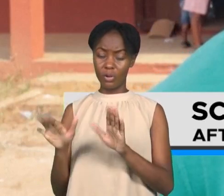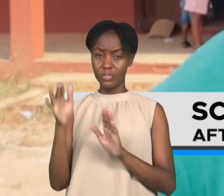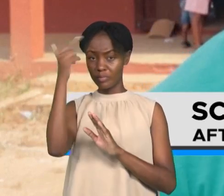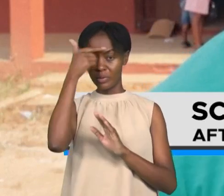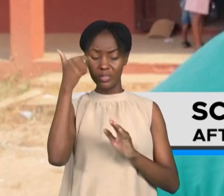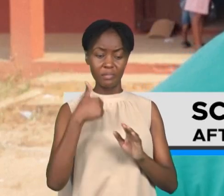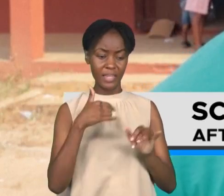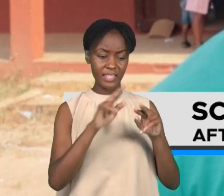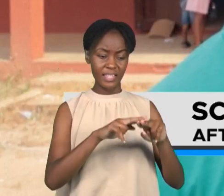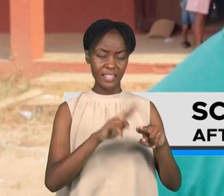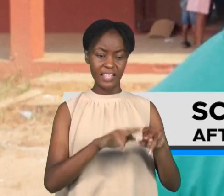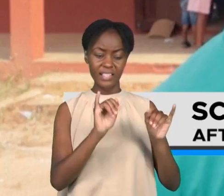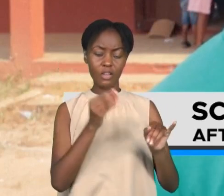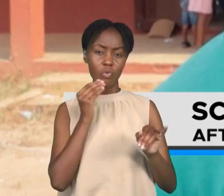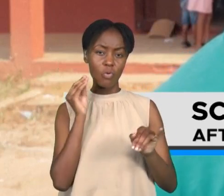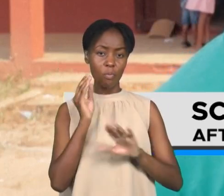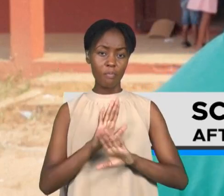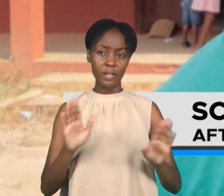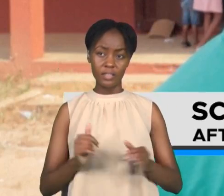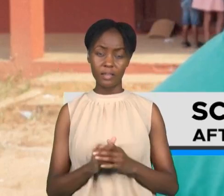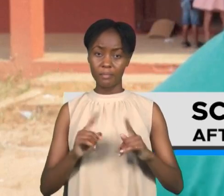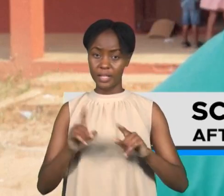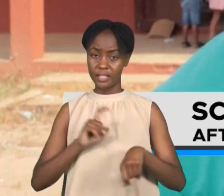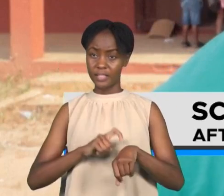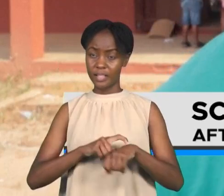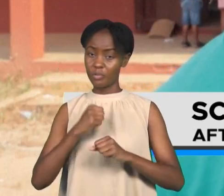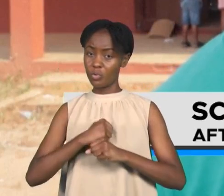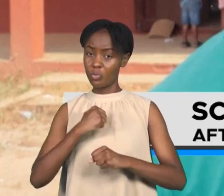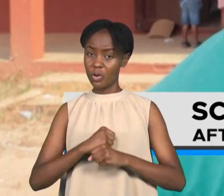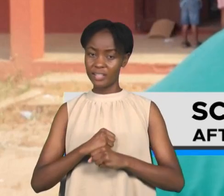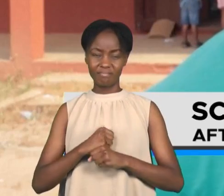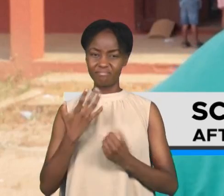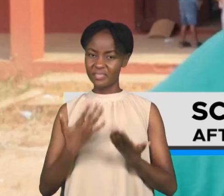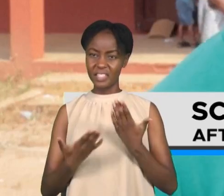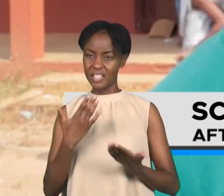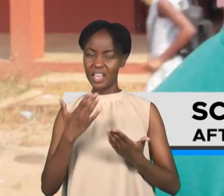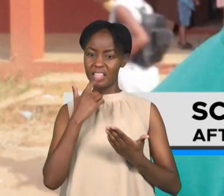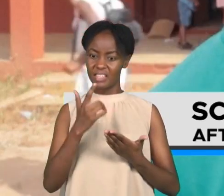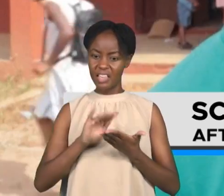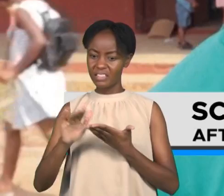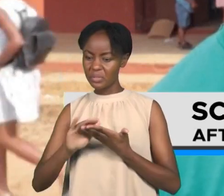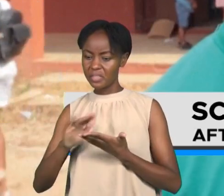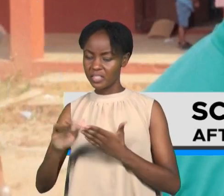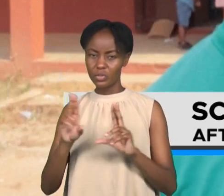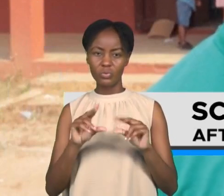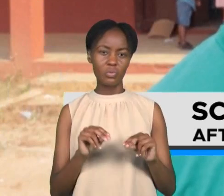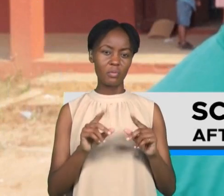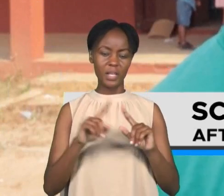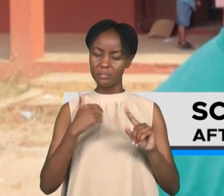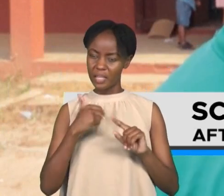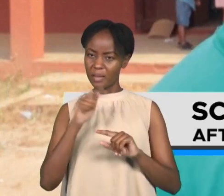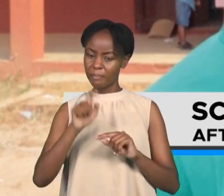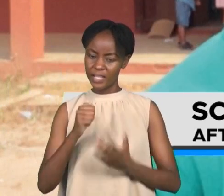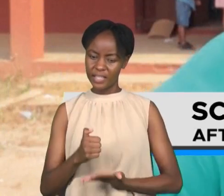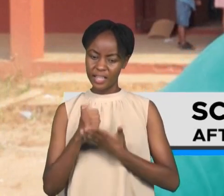house. But you know, when you are working, you can't always give excuse because of your children. So I nearly lost my job. But